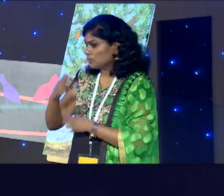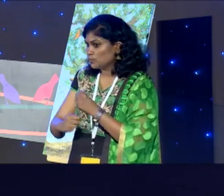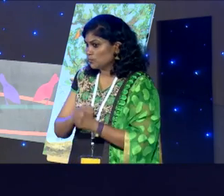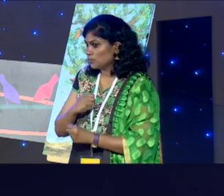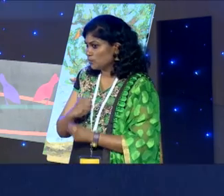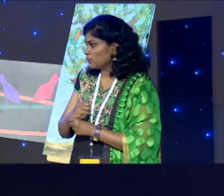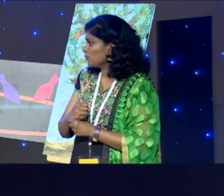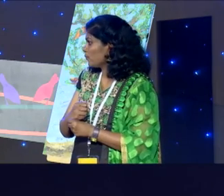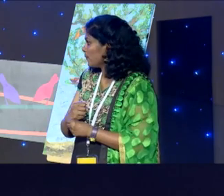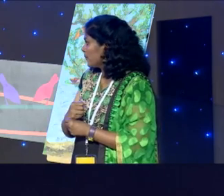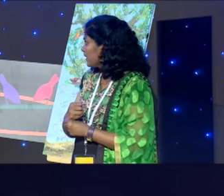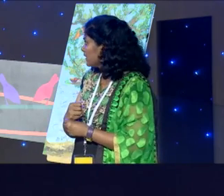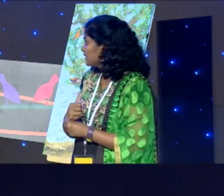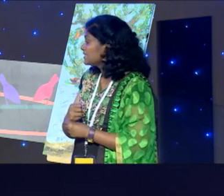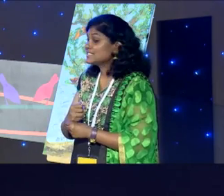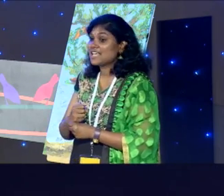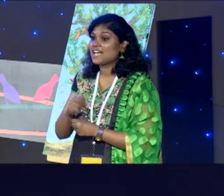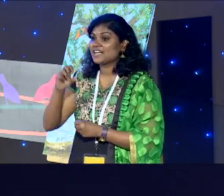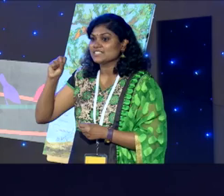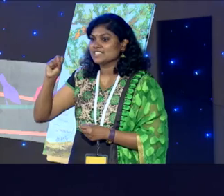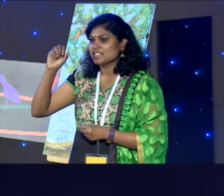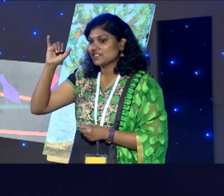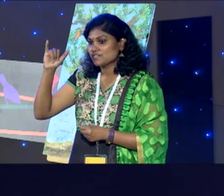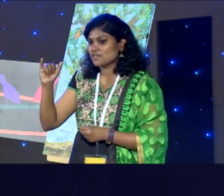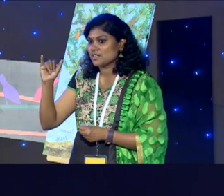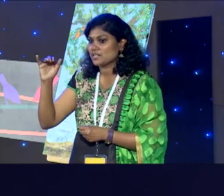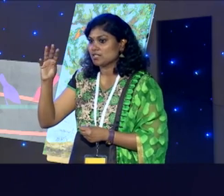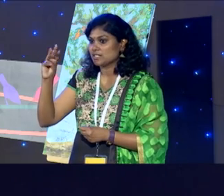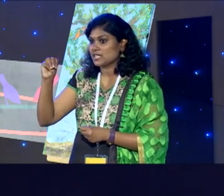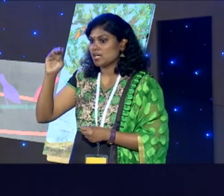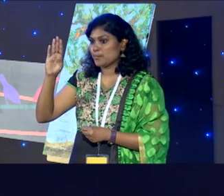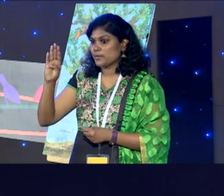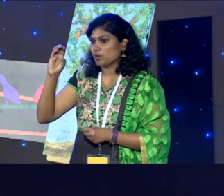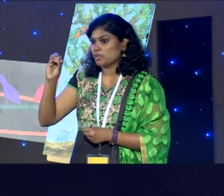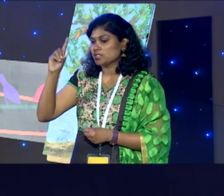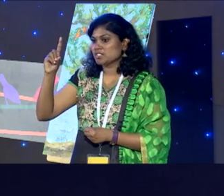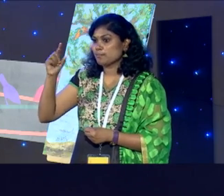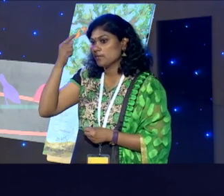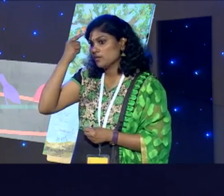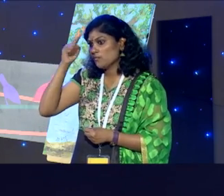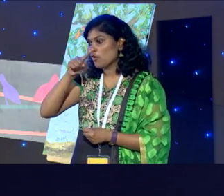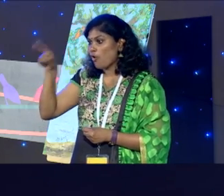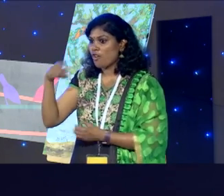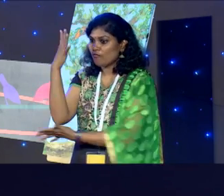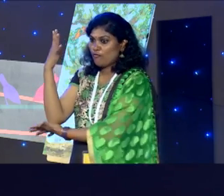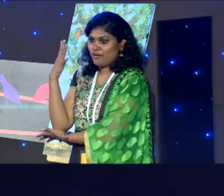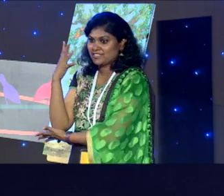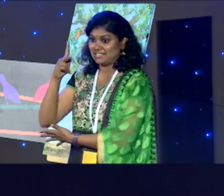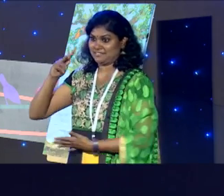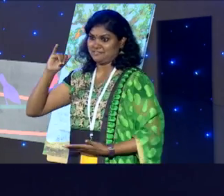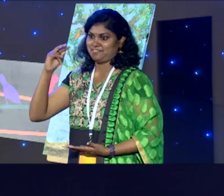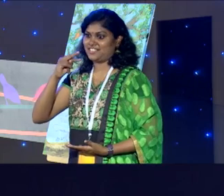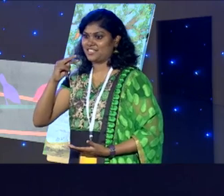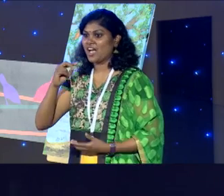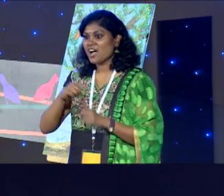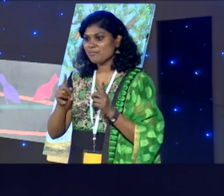is an apex predator. It's a symbol of the forest. Like if you make a pyramid, the tiger's on